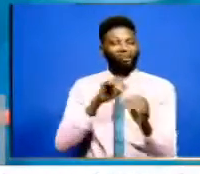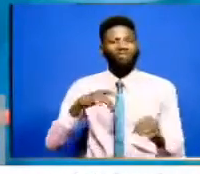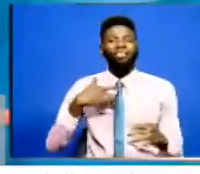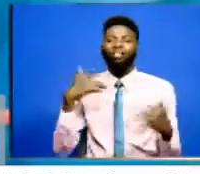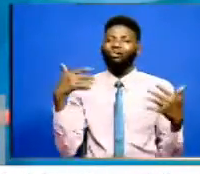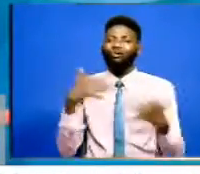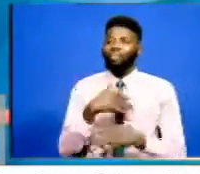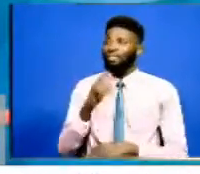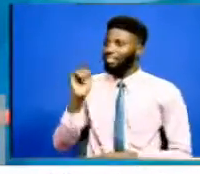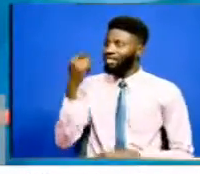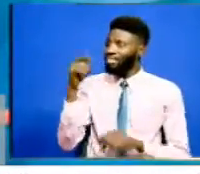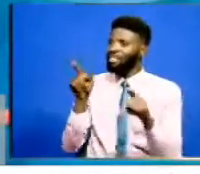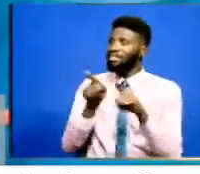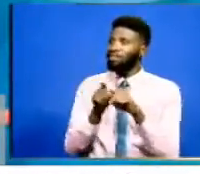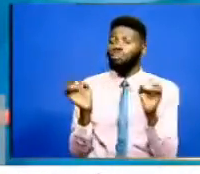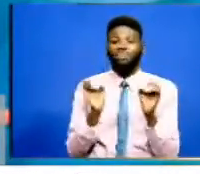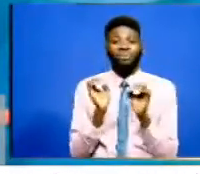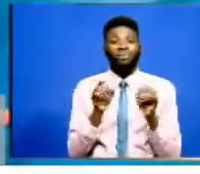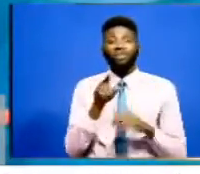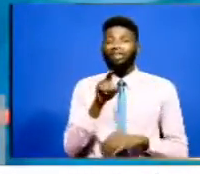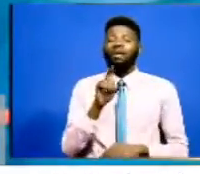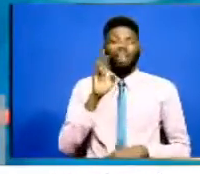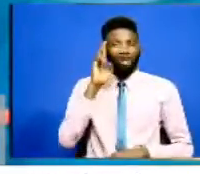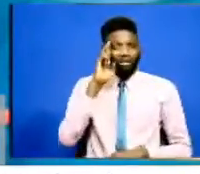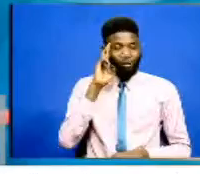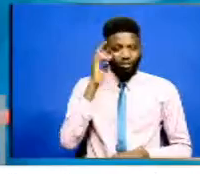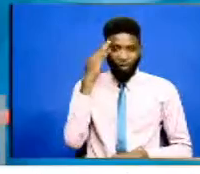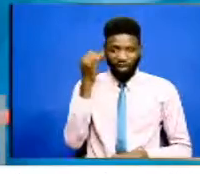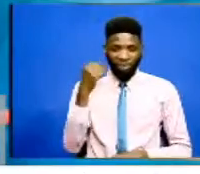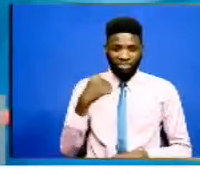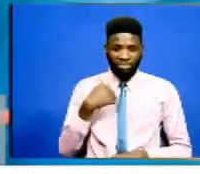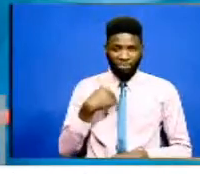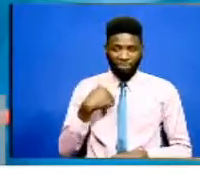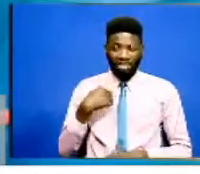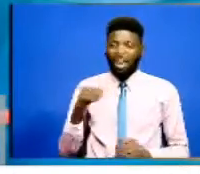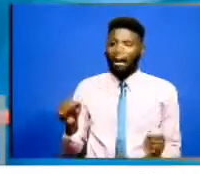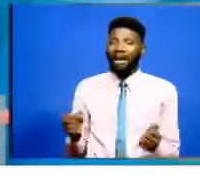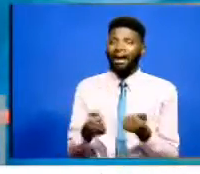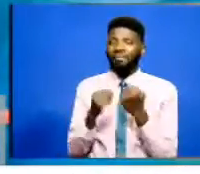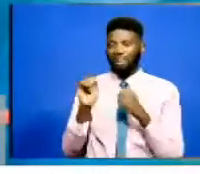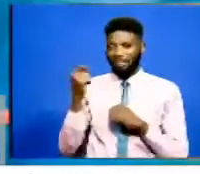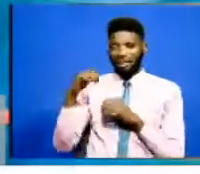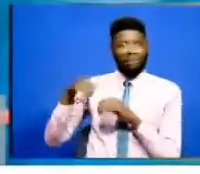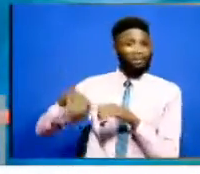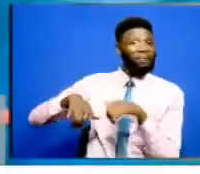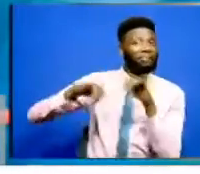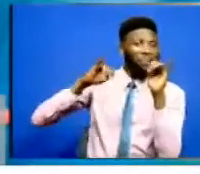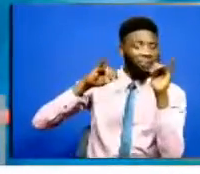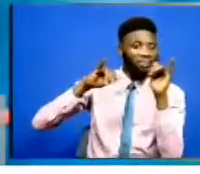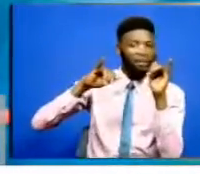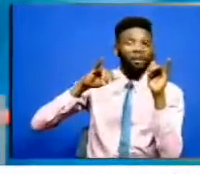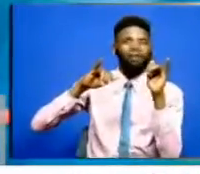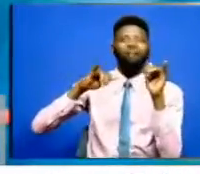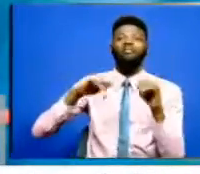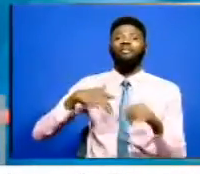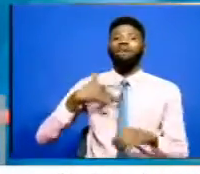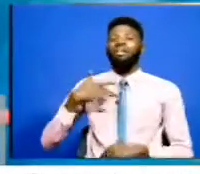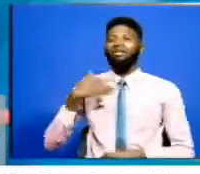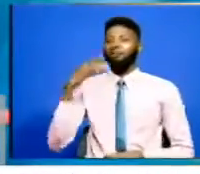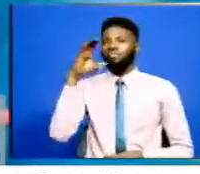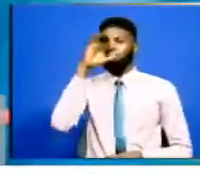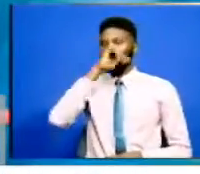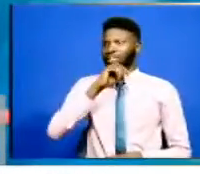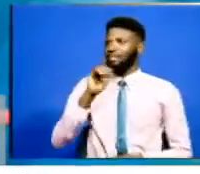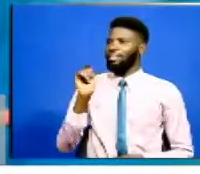don't have it. This is the reason why when I move away from Kenya, I really miss Kenya. No, just, you